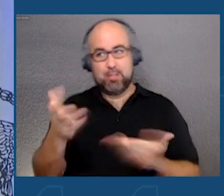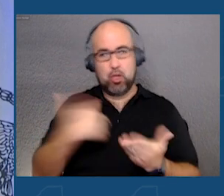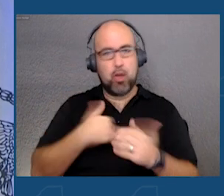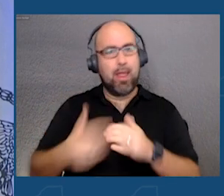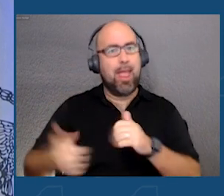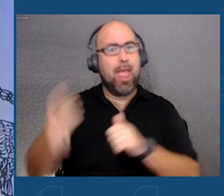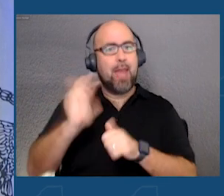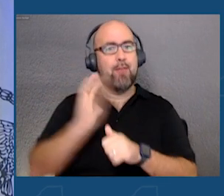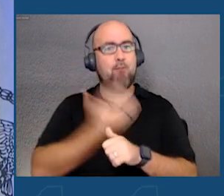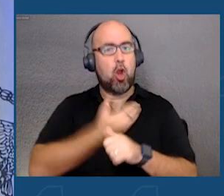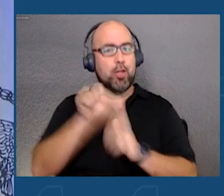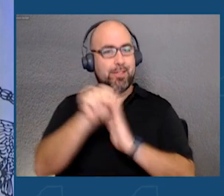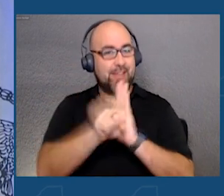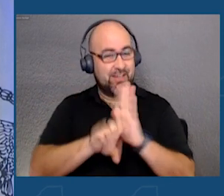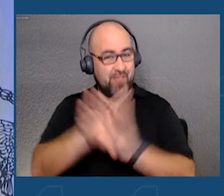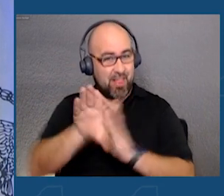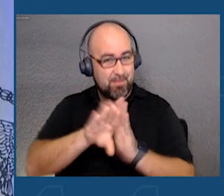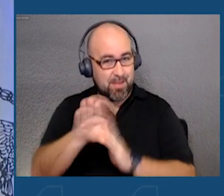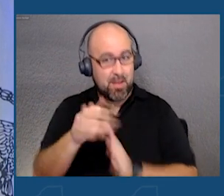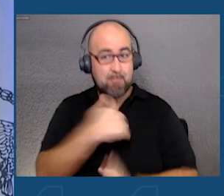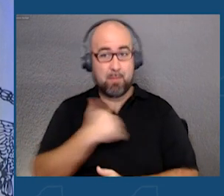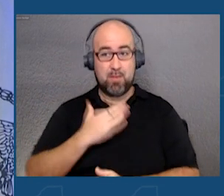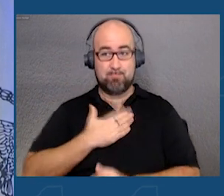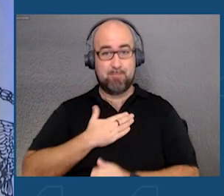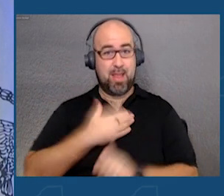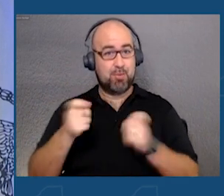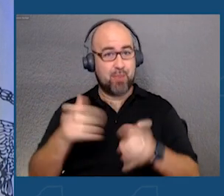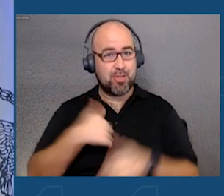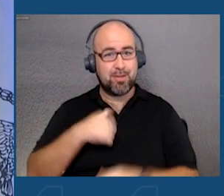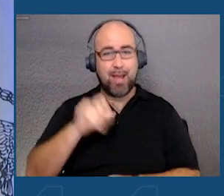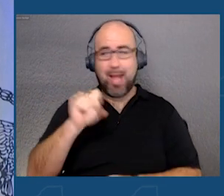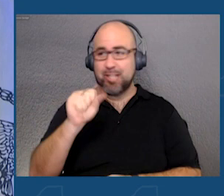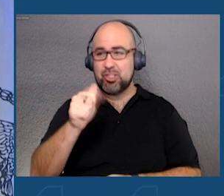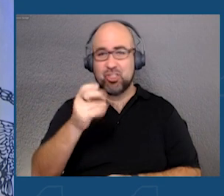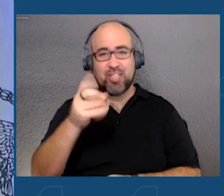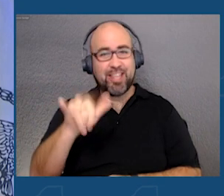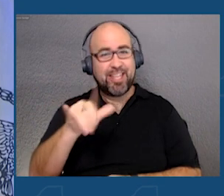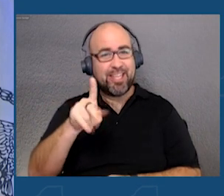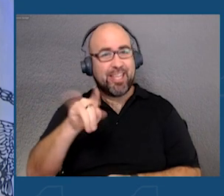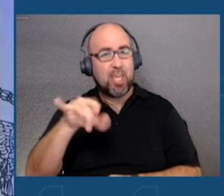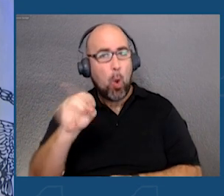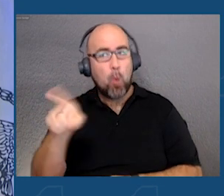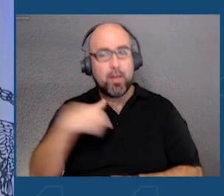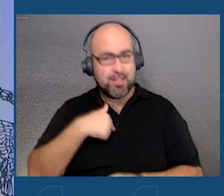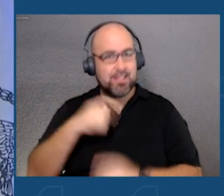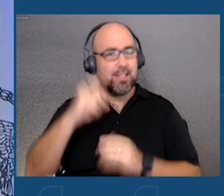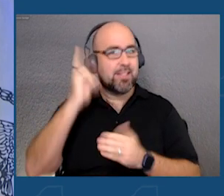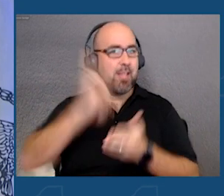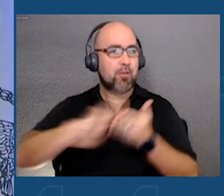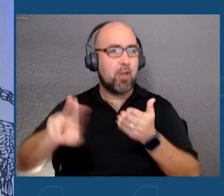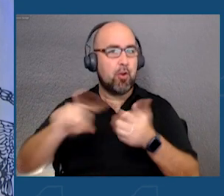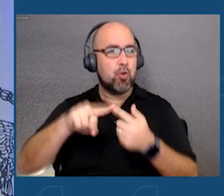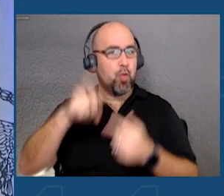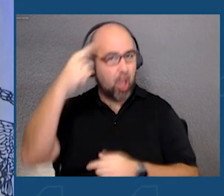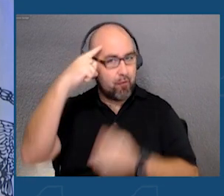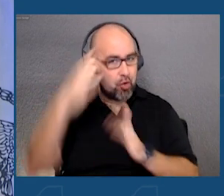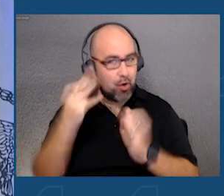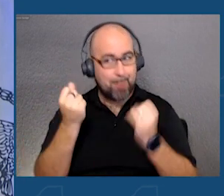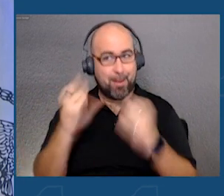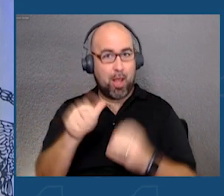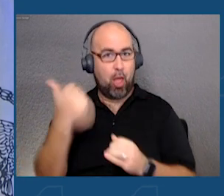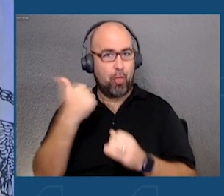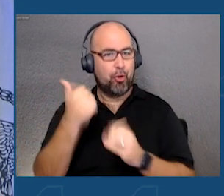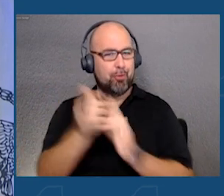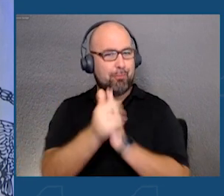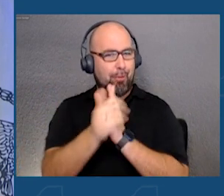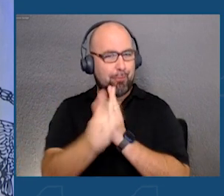of my administration, Karen Persicilli-Keogh, who everyone knows is the secretary to the governor, and many other talented individuals. So,